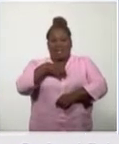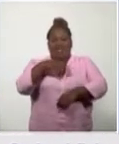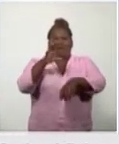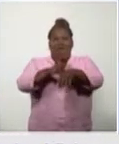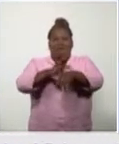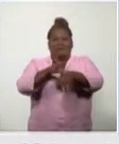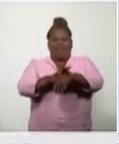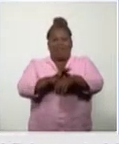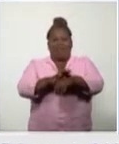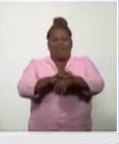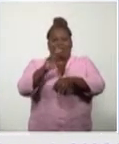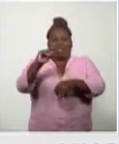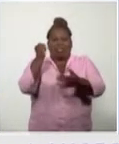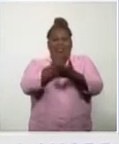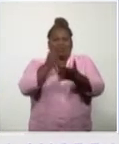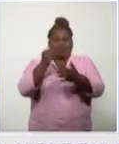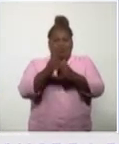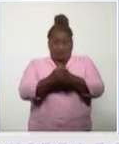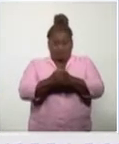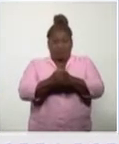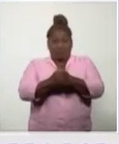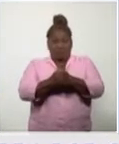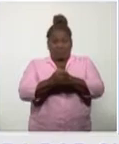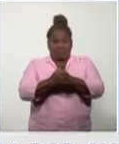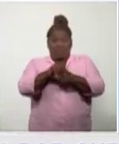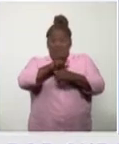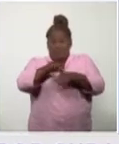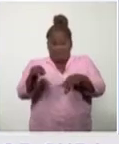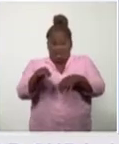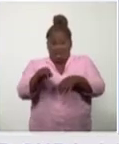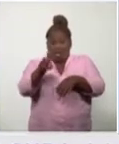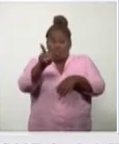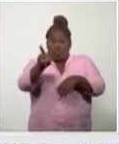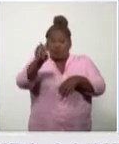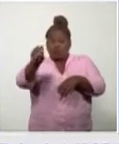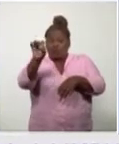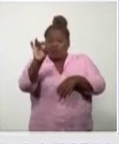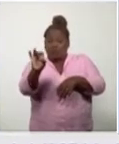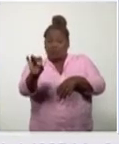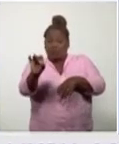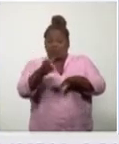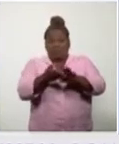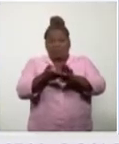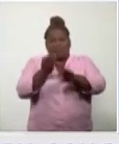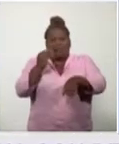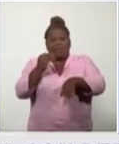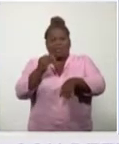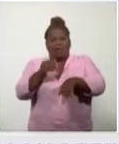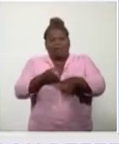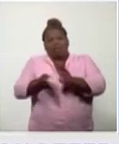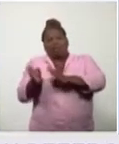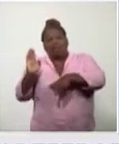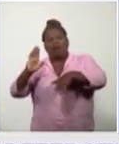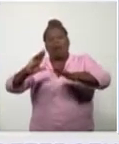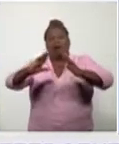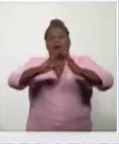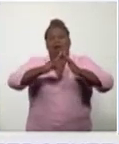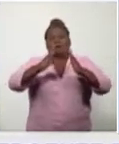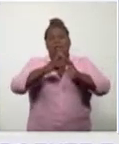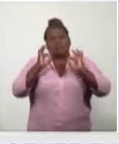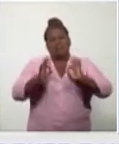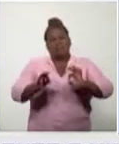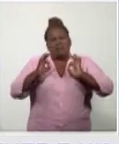which 207 have been discharged. And as we always say, all of them have